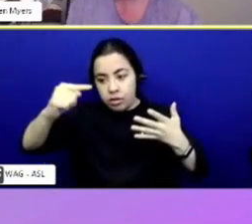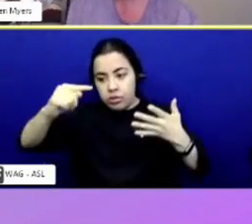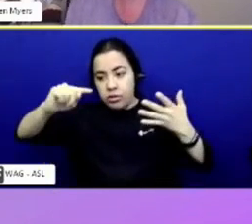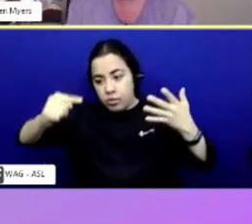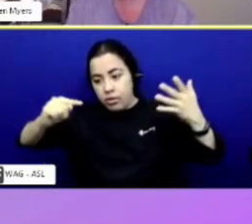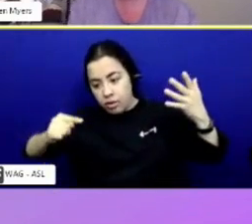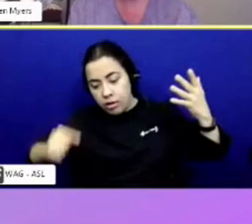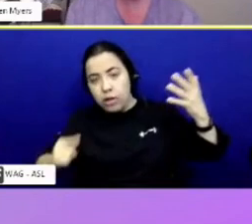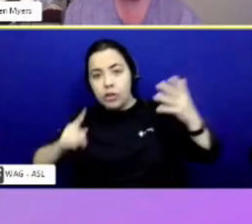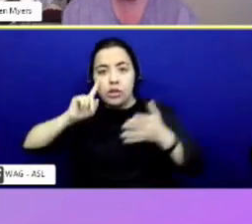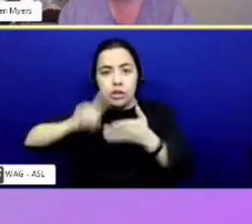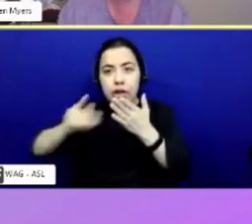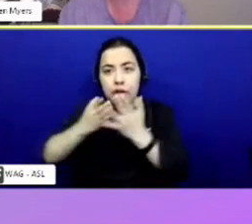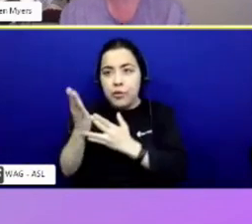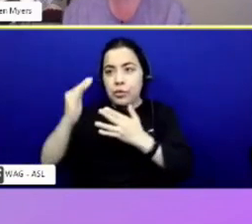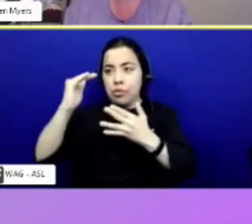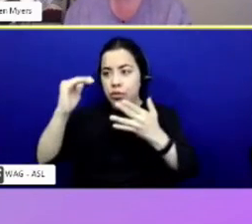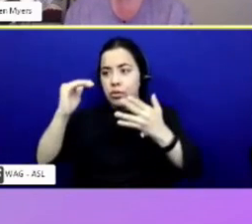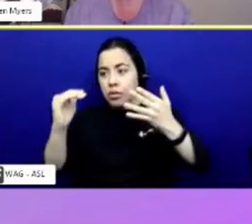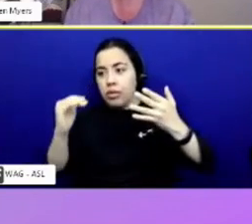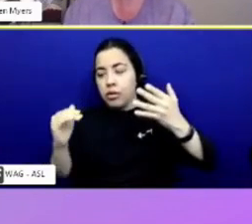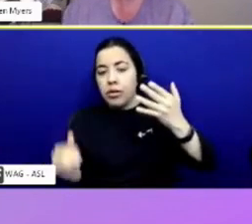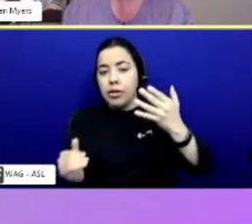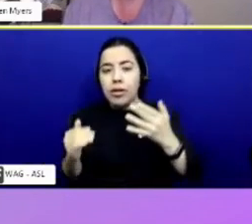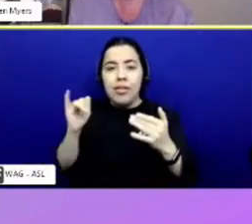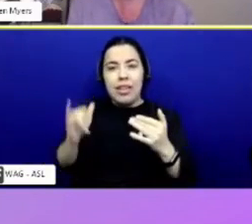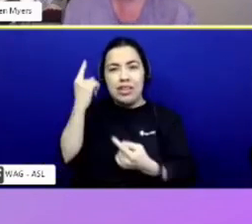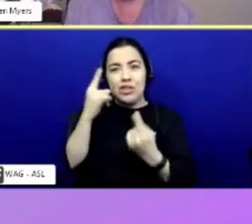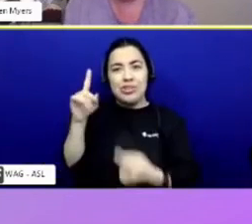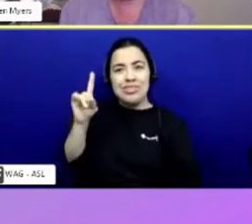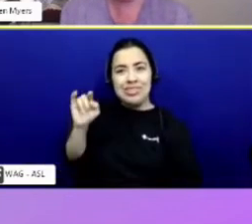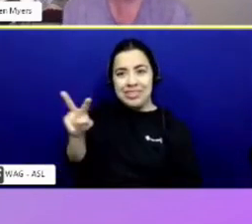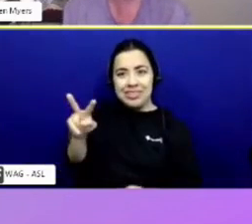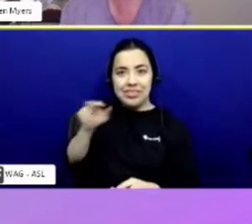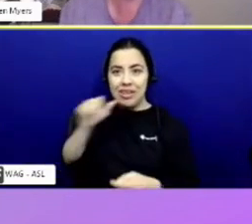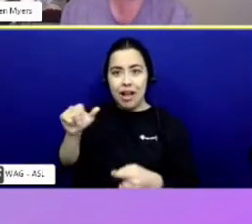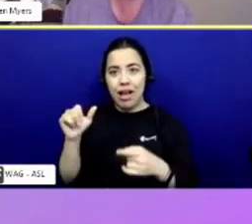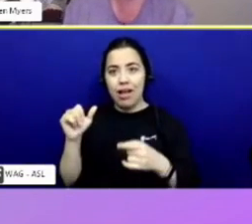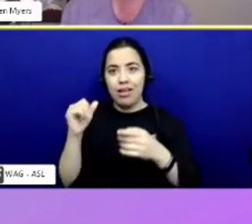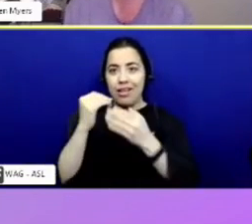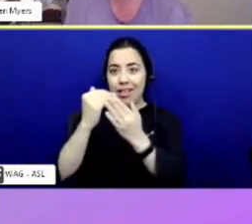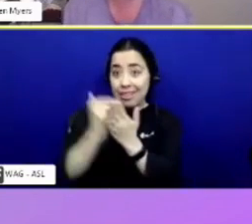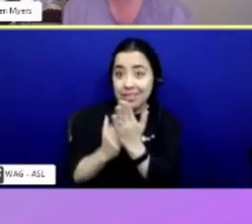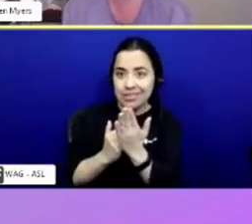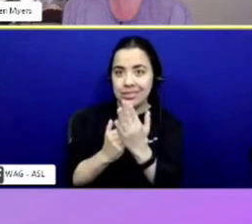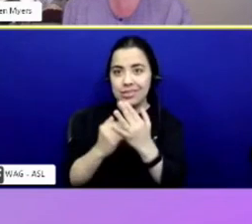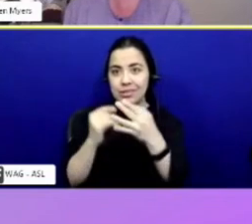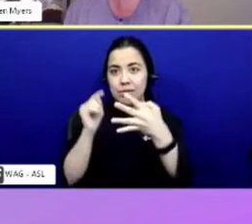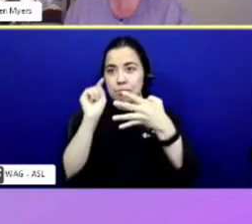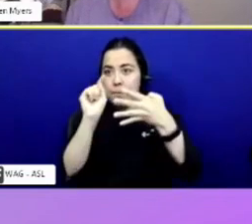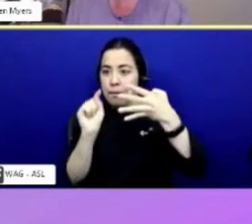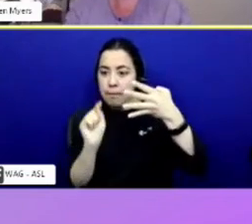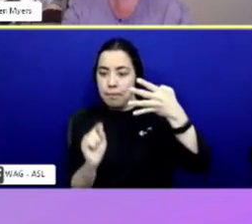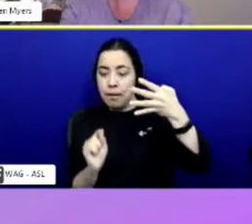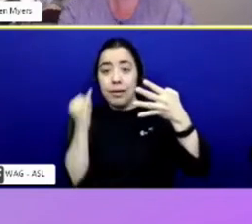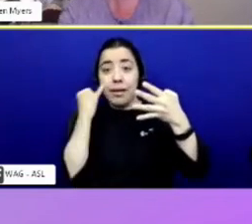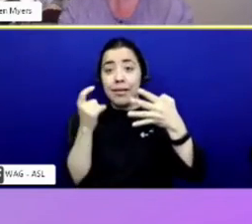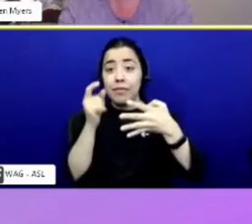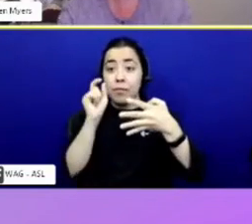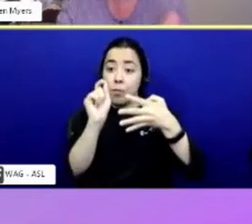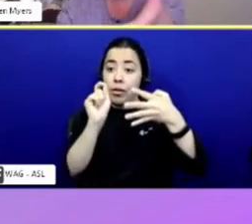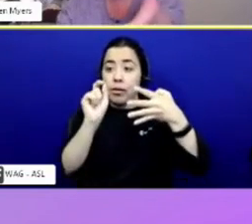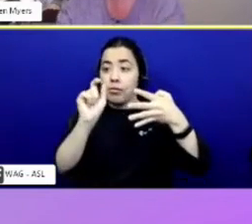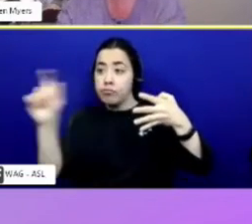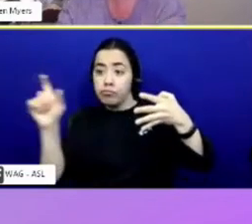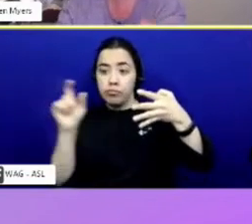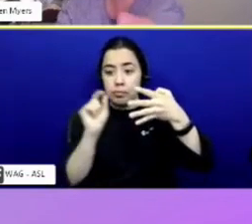is treated as no more than a div. So this list forgot to be a list once we remove those bullets.